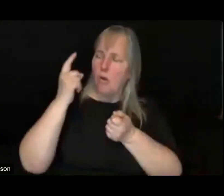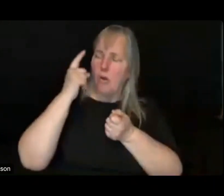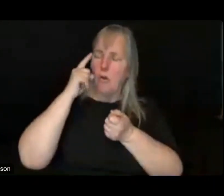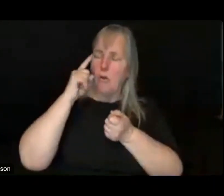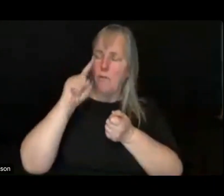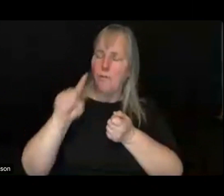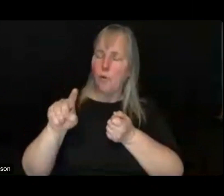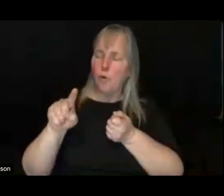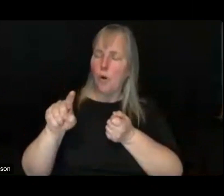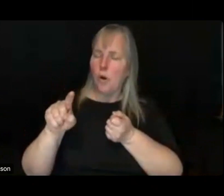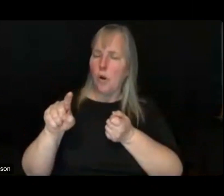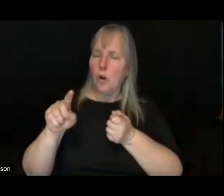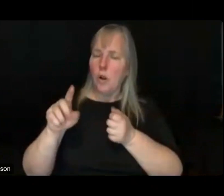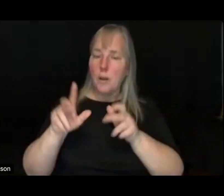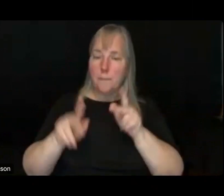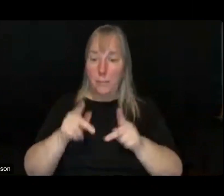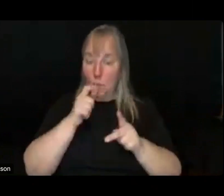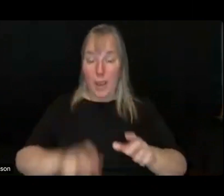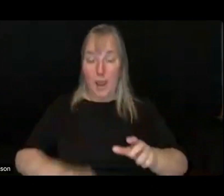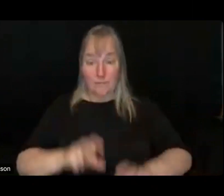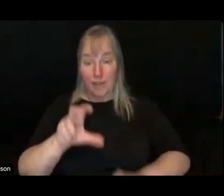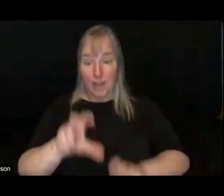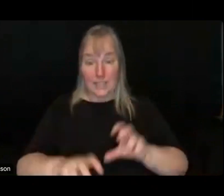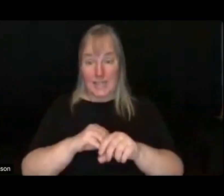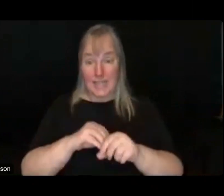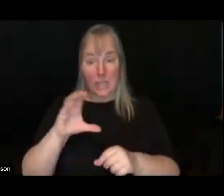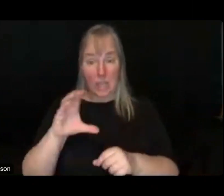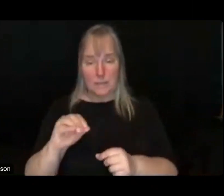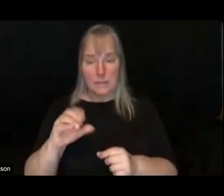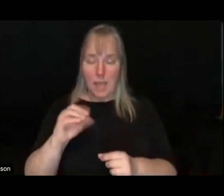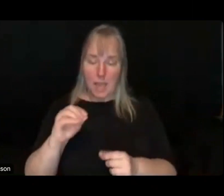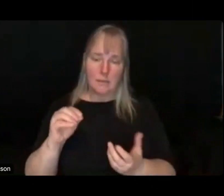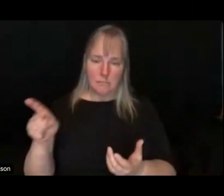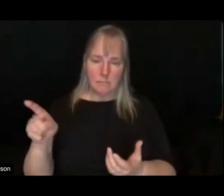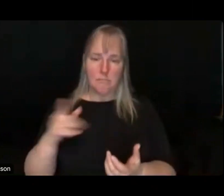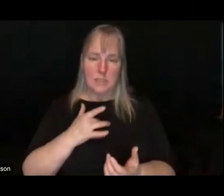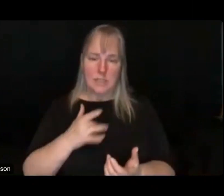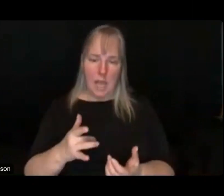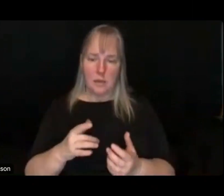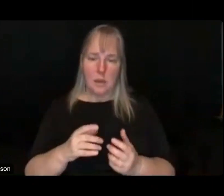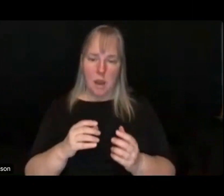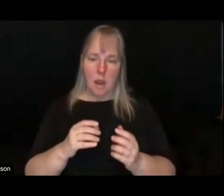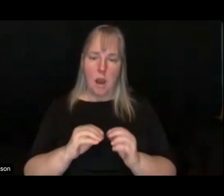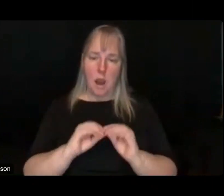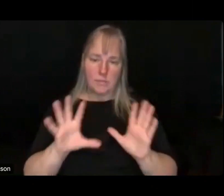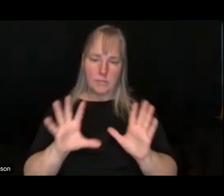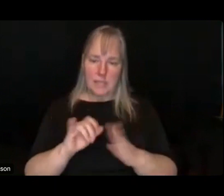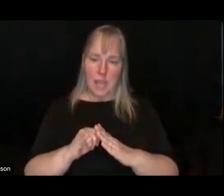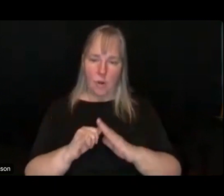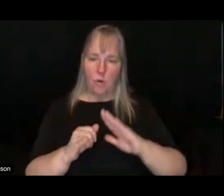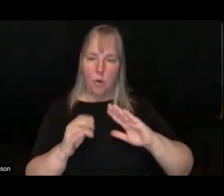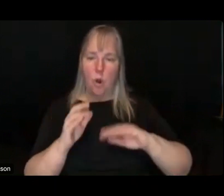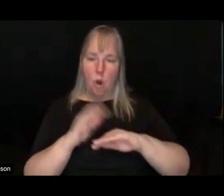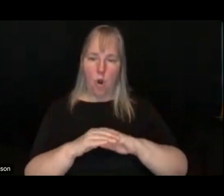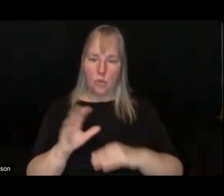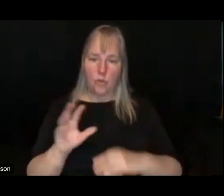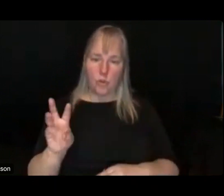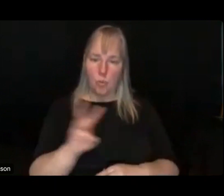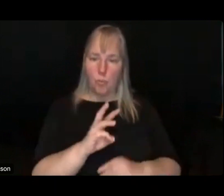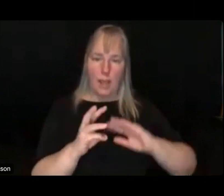the people who are investing in companies, and they tend to obviously sit on the West Coast, Austin,